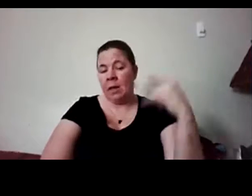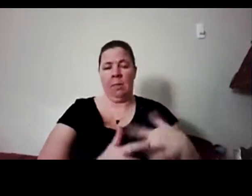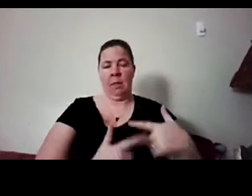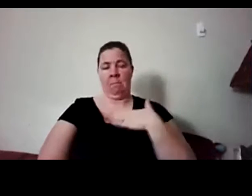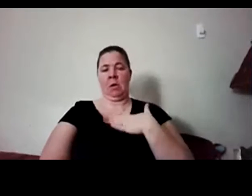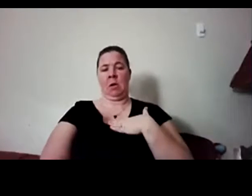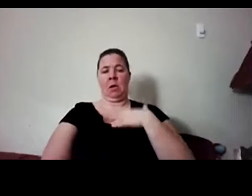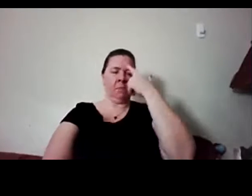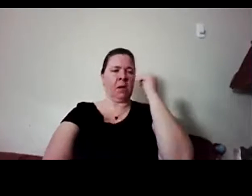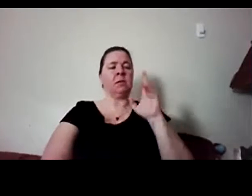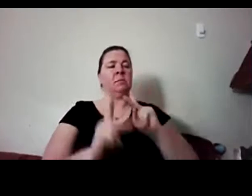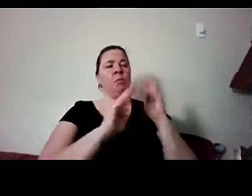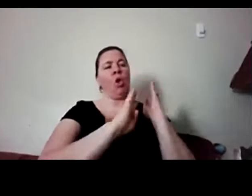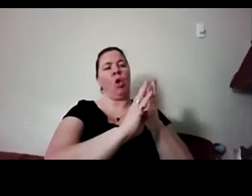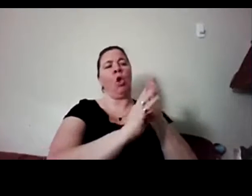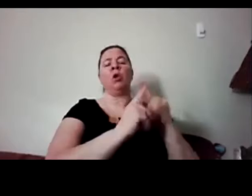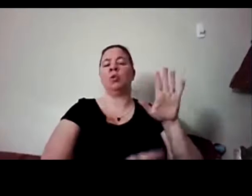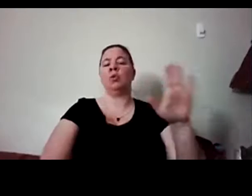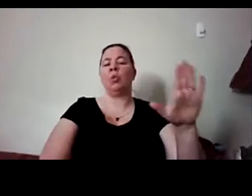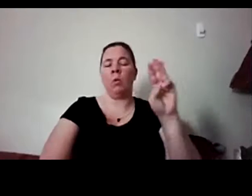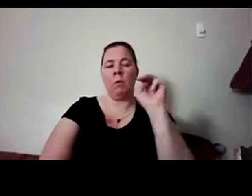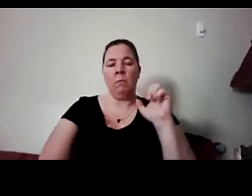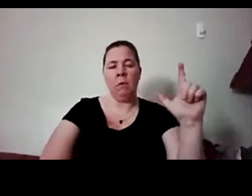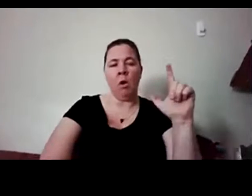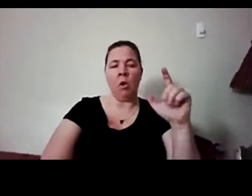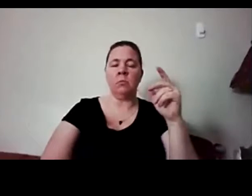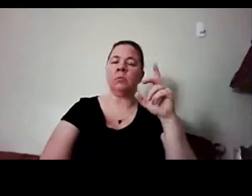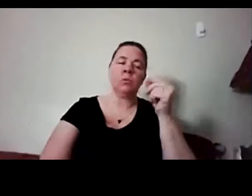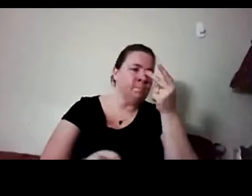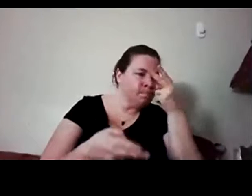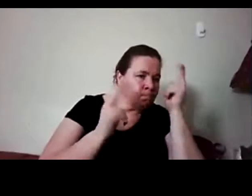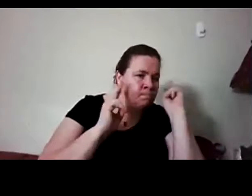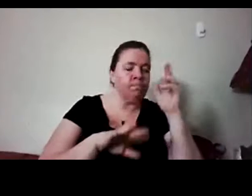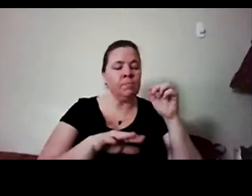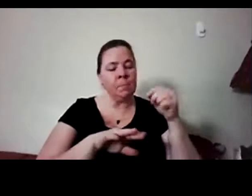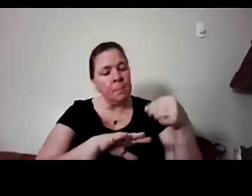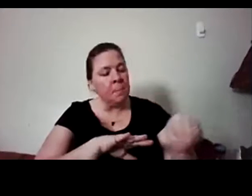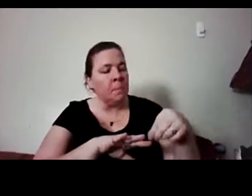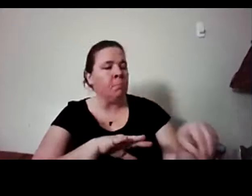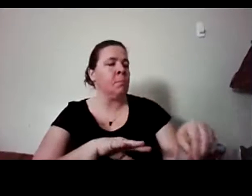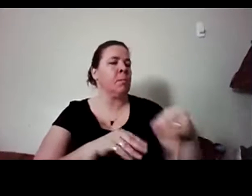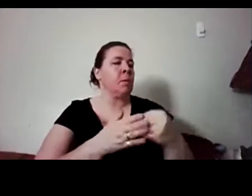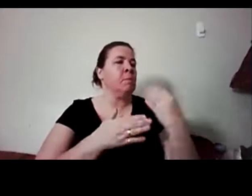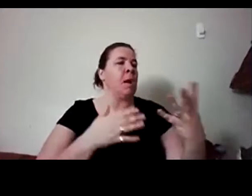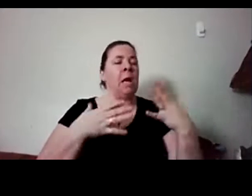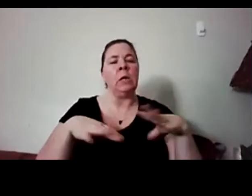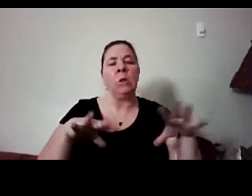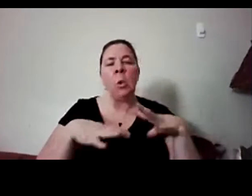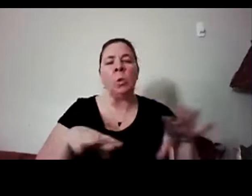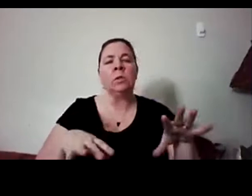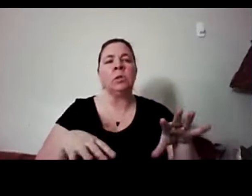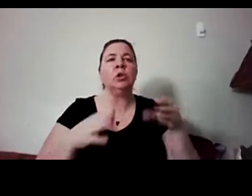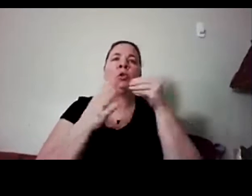People are going to come to that shopping mall to do their hair, their nail, to buy some clothes, window